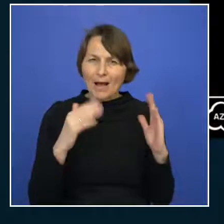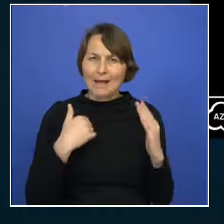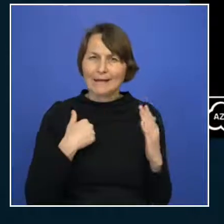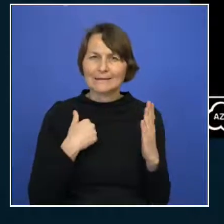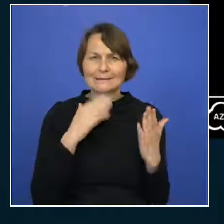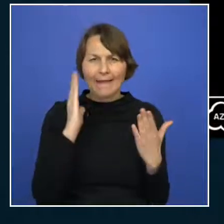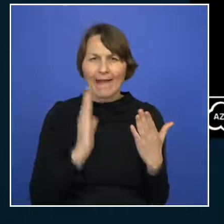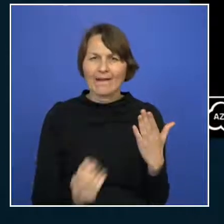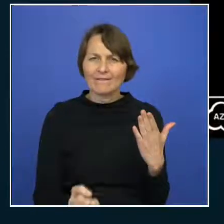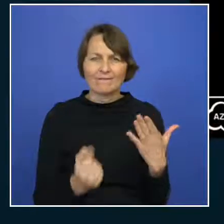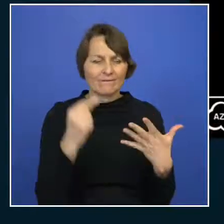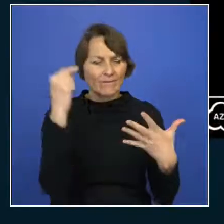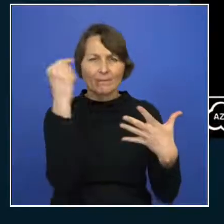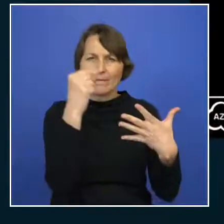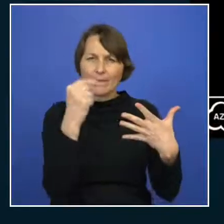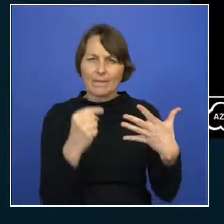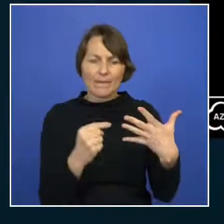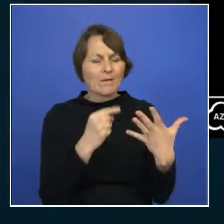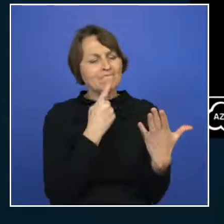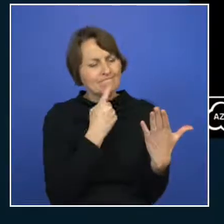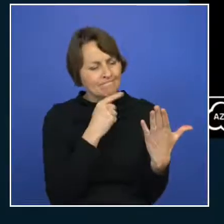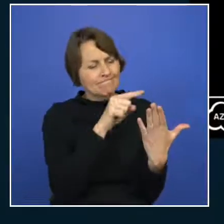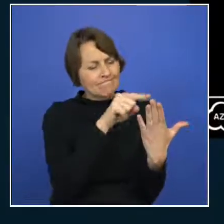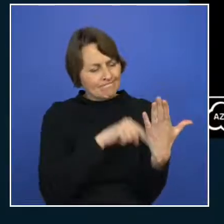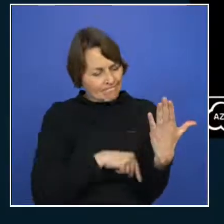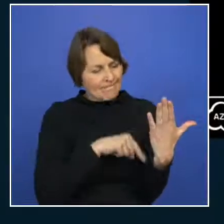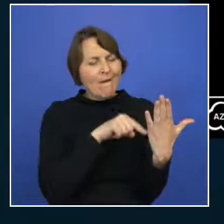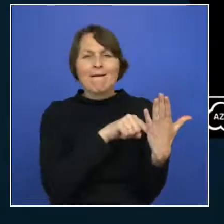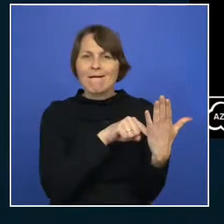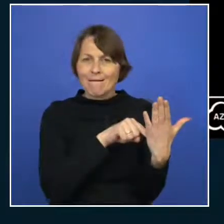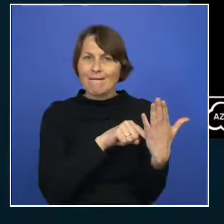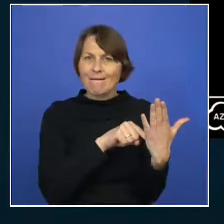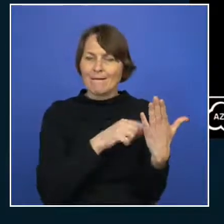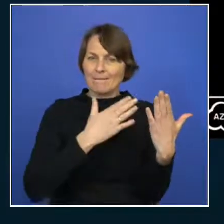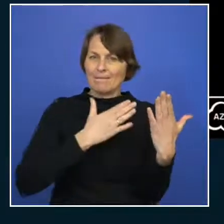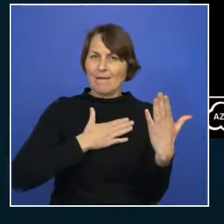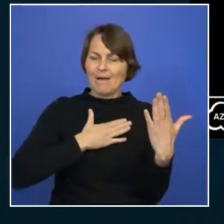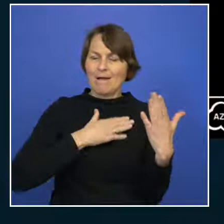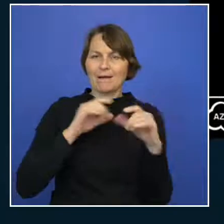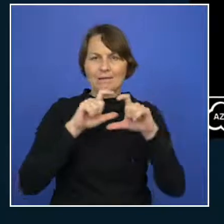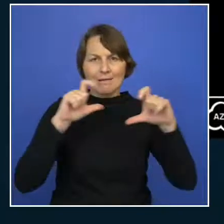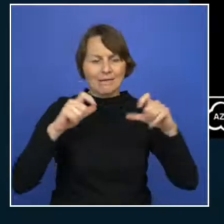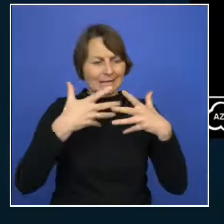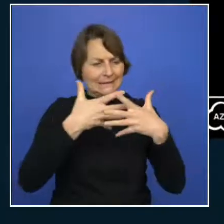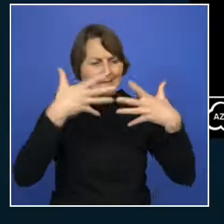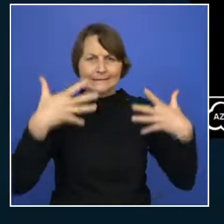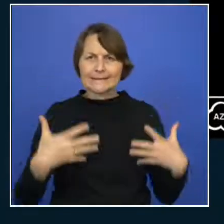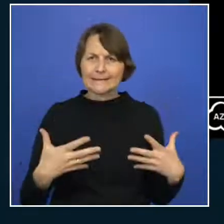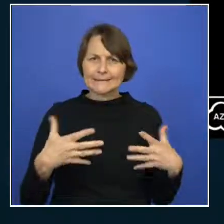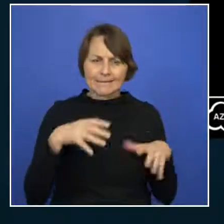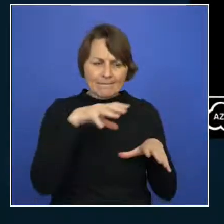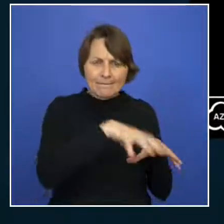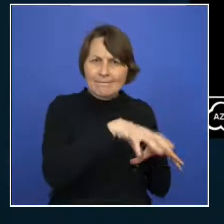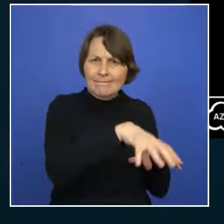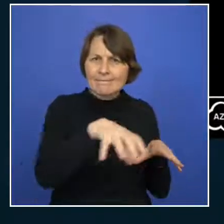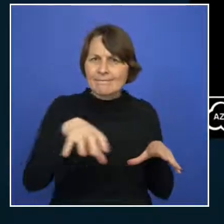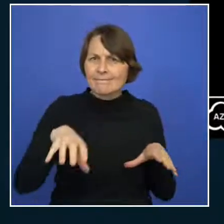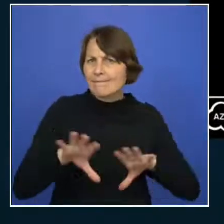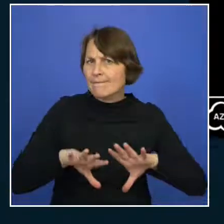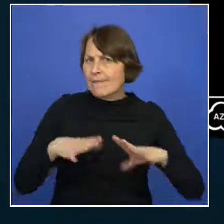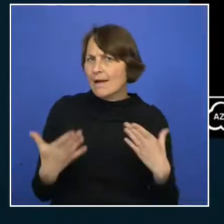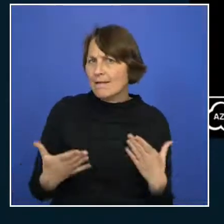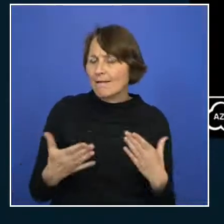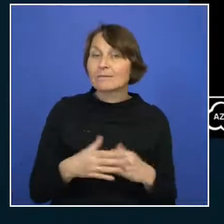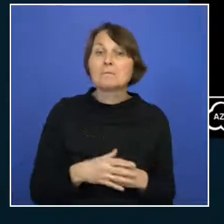existing system or IT infrastructure works. Because if you're not